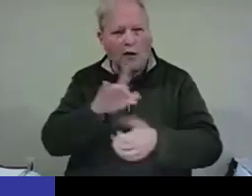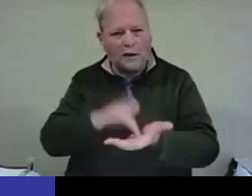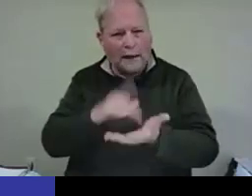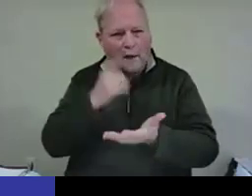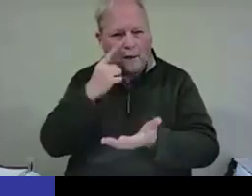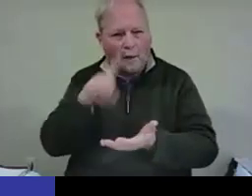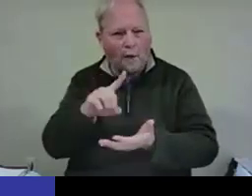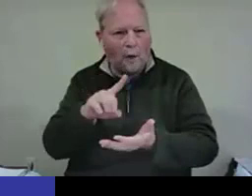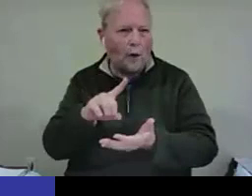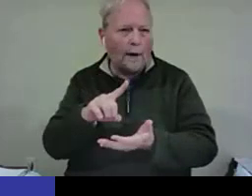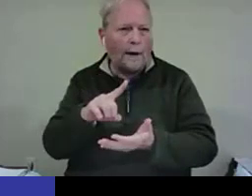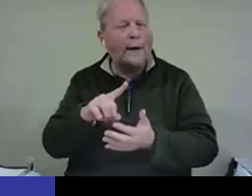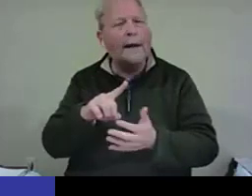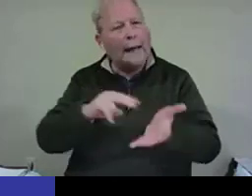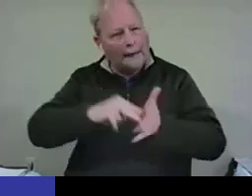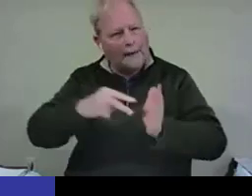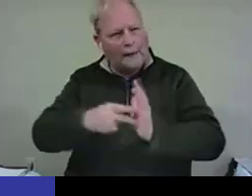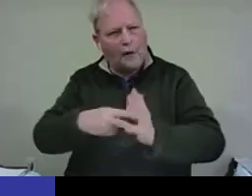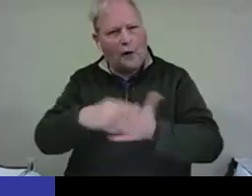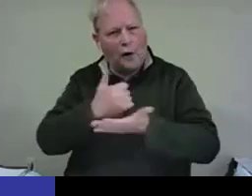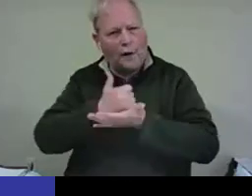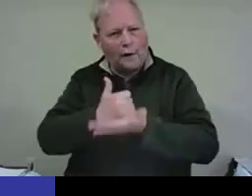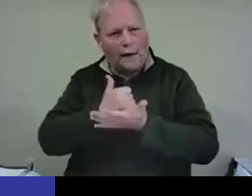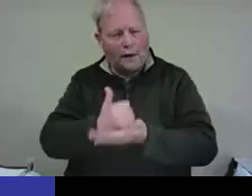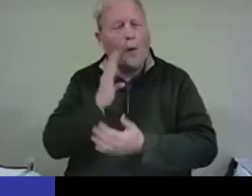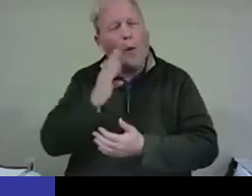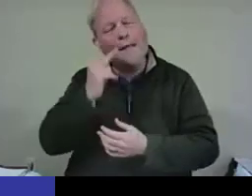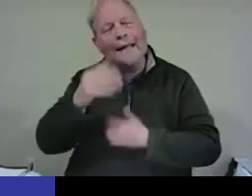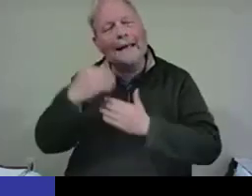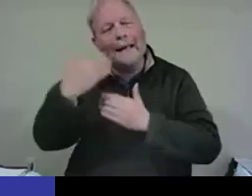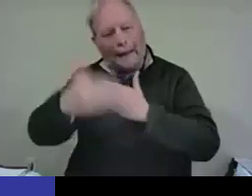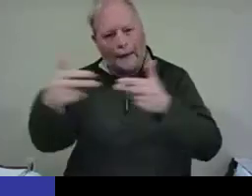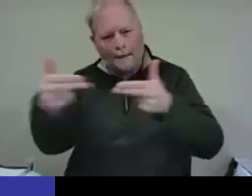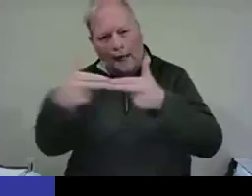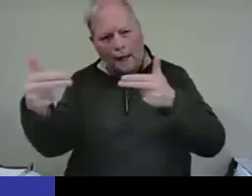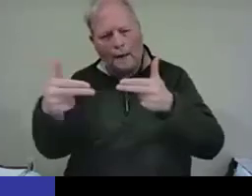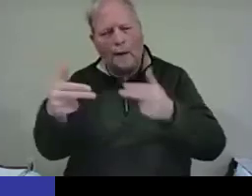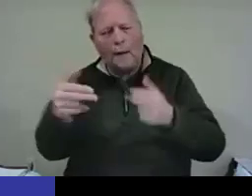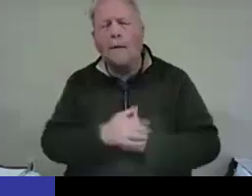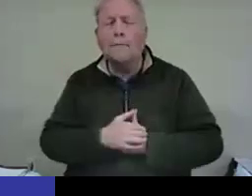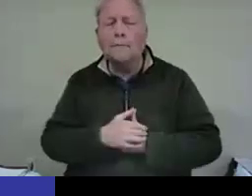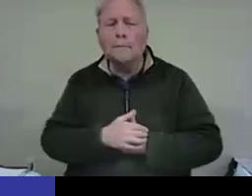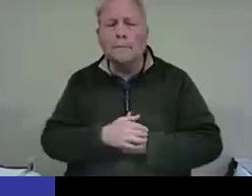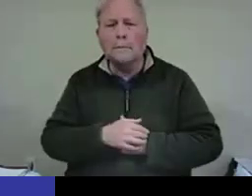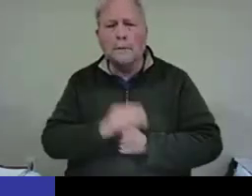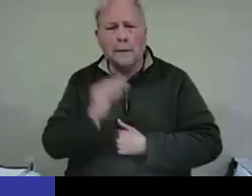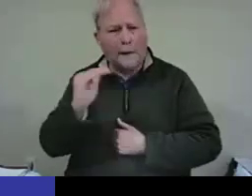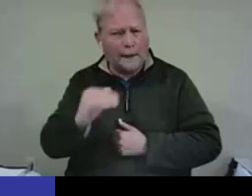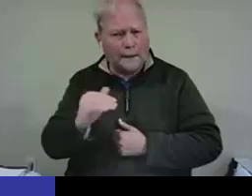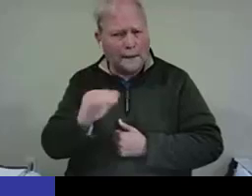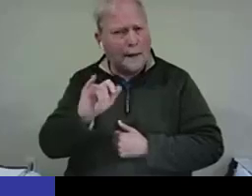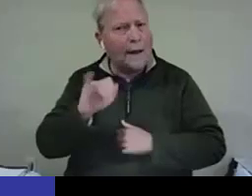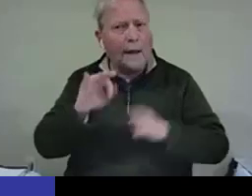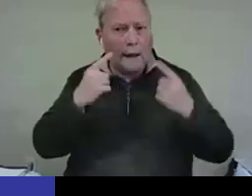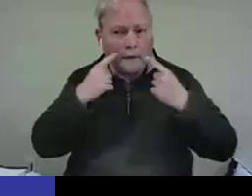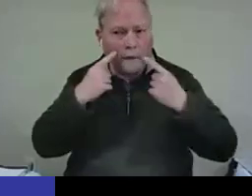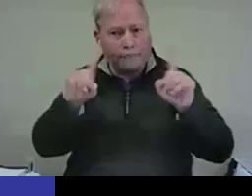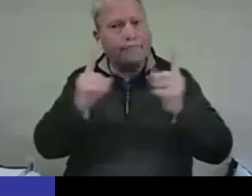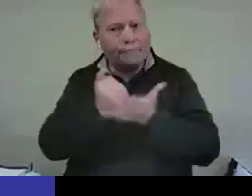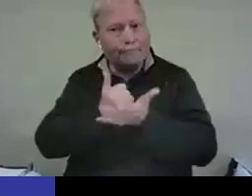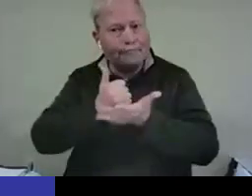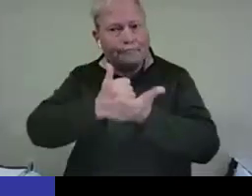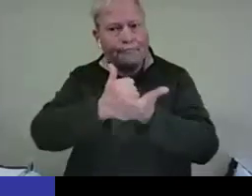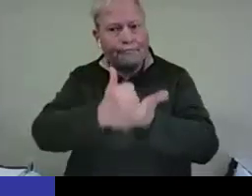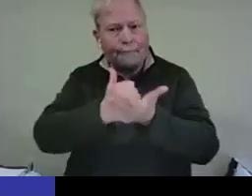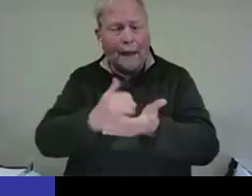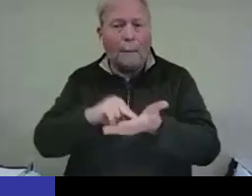slide. Another question that we got, what if the intervention works? Does that mean that student can't be identified with emotional behavioral